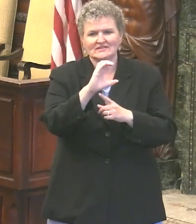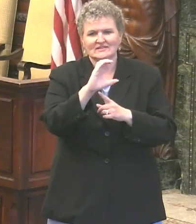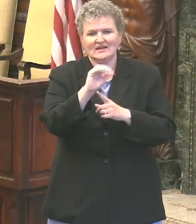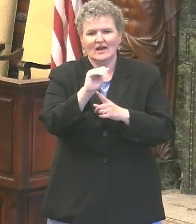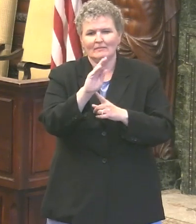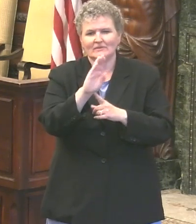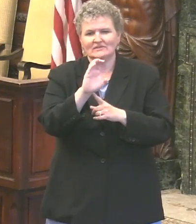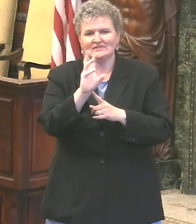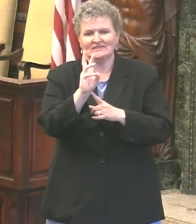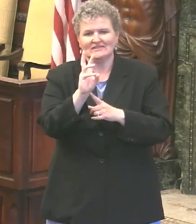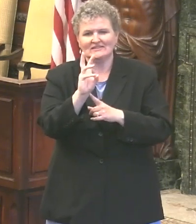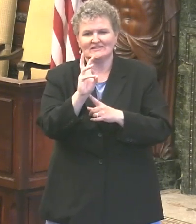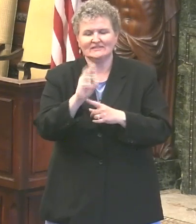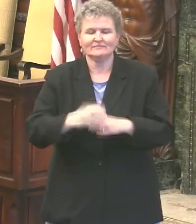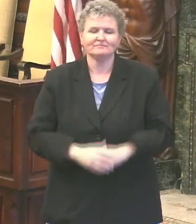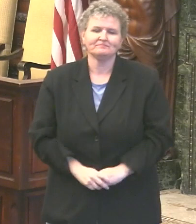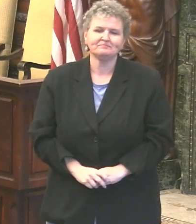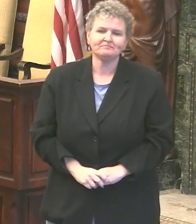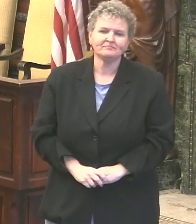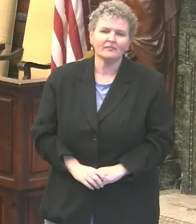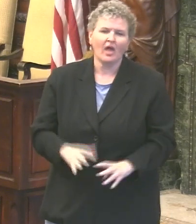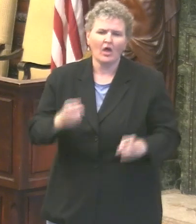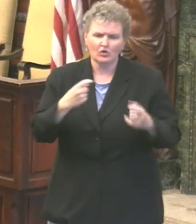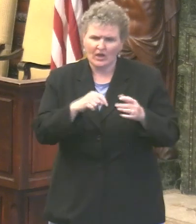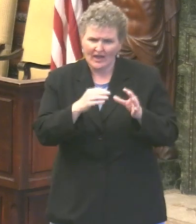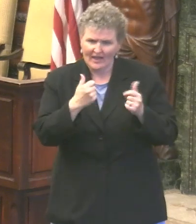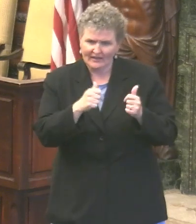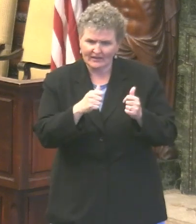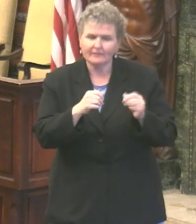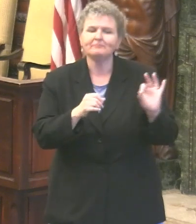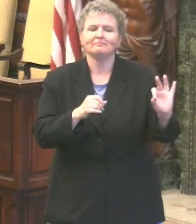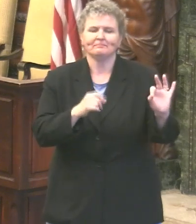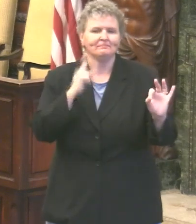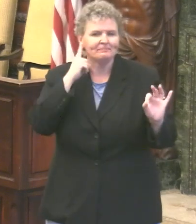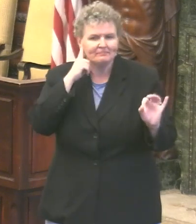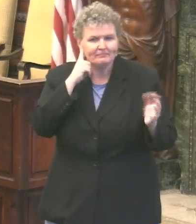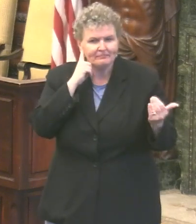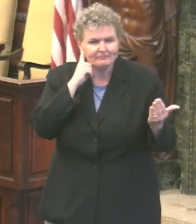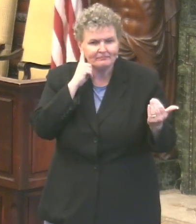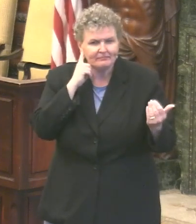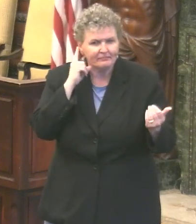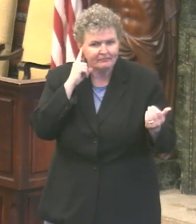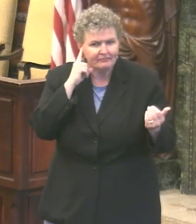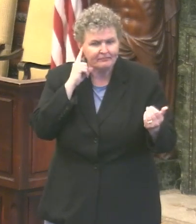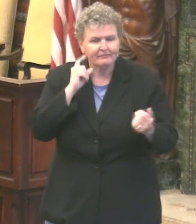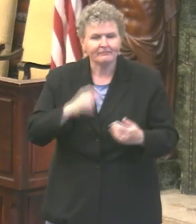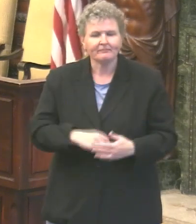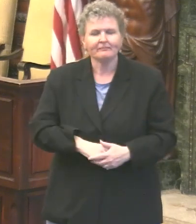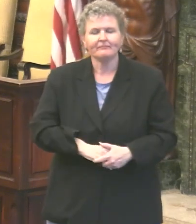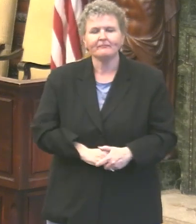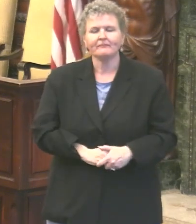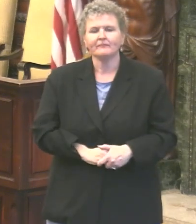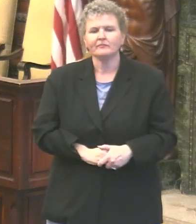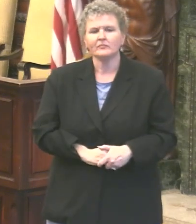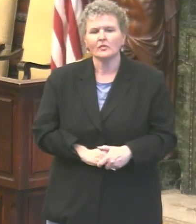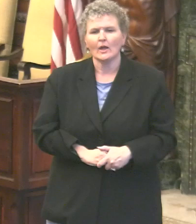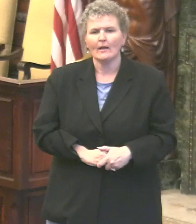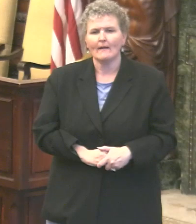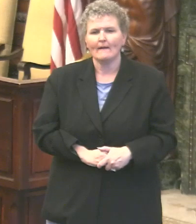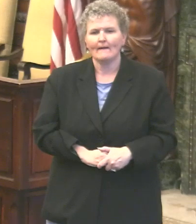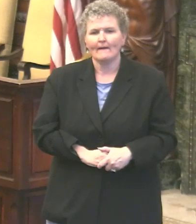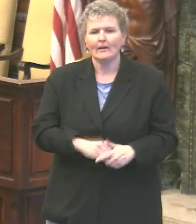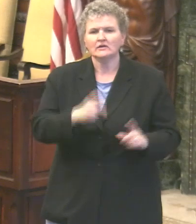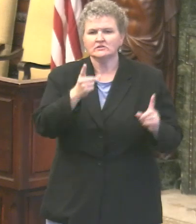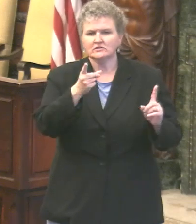Chad, let me try unmuting you again. Are you there? You got me? Go for it. You're up. Yeah, this question is for Dr.